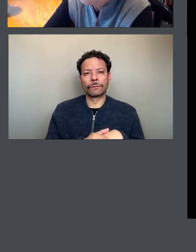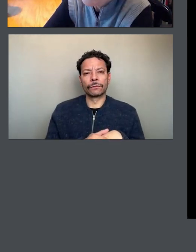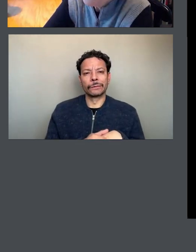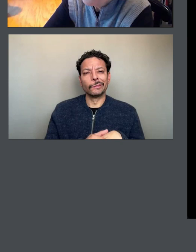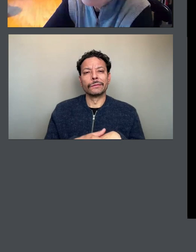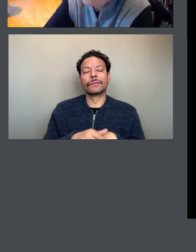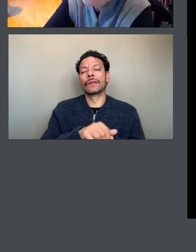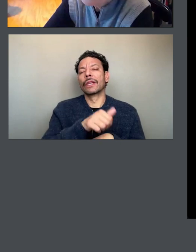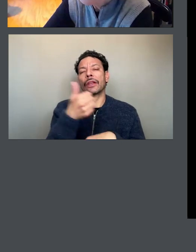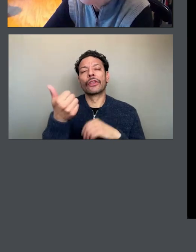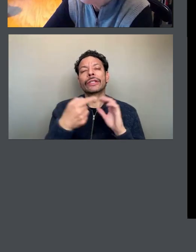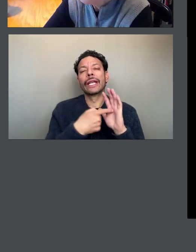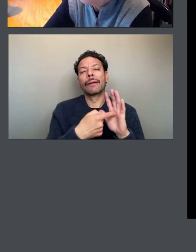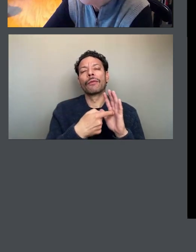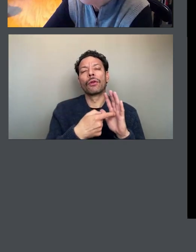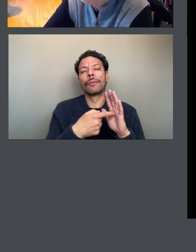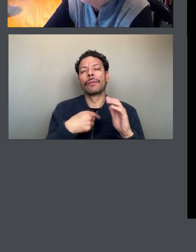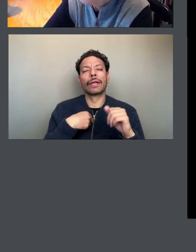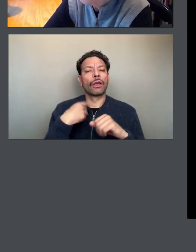Another example I always